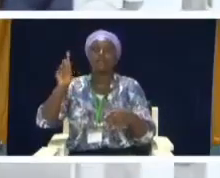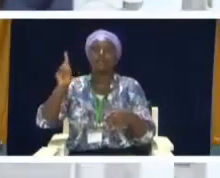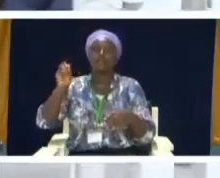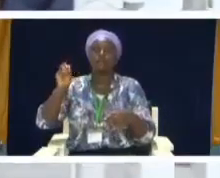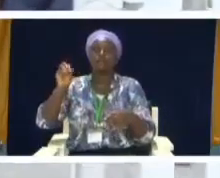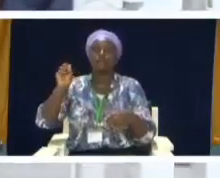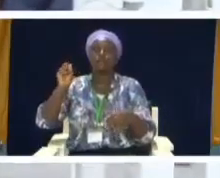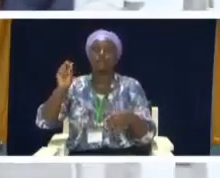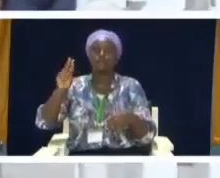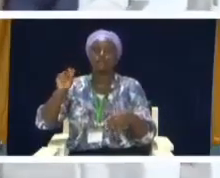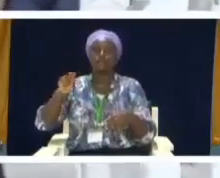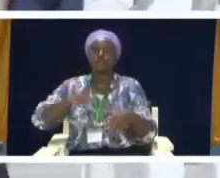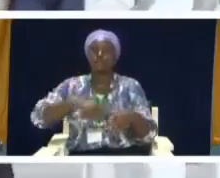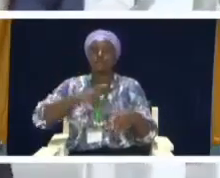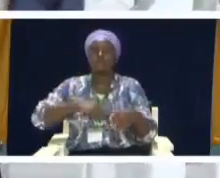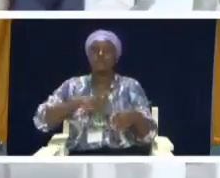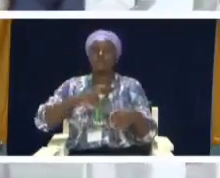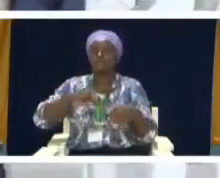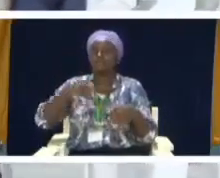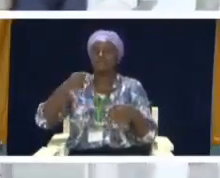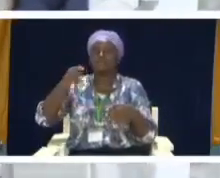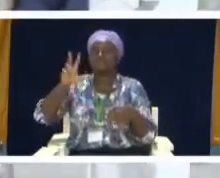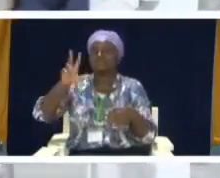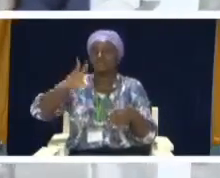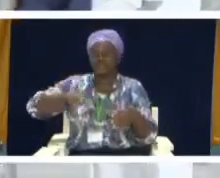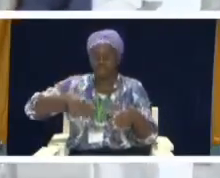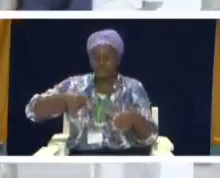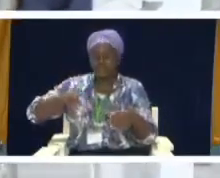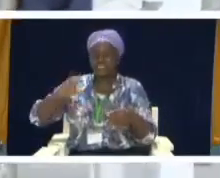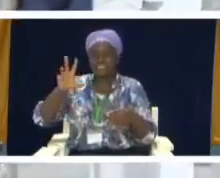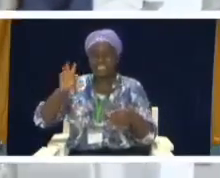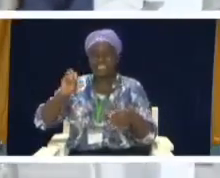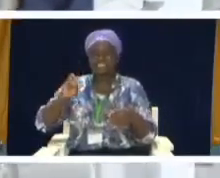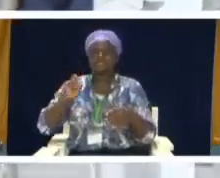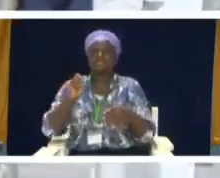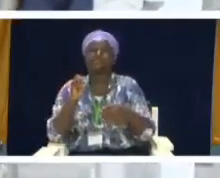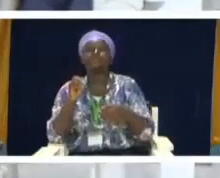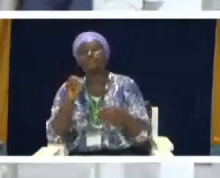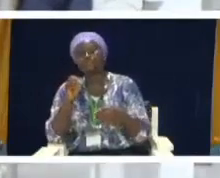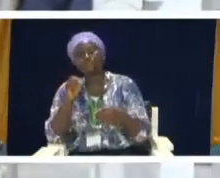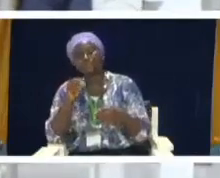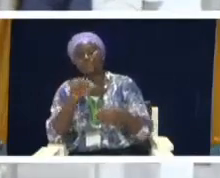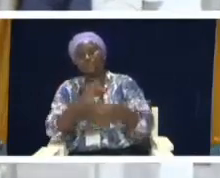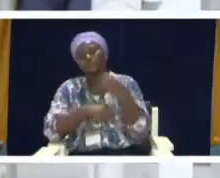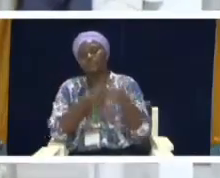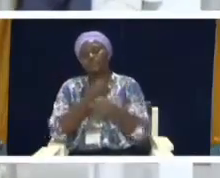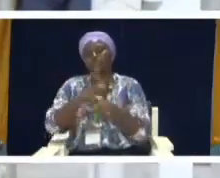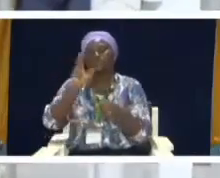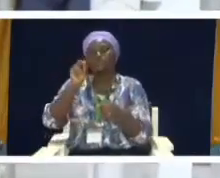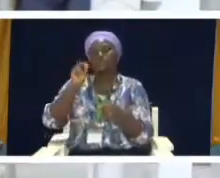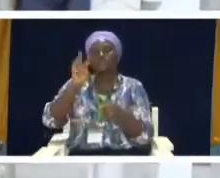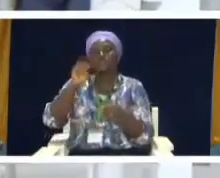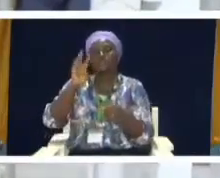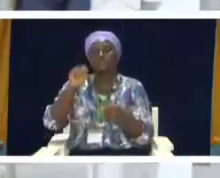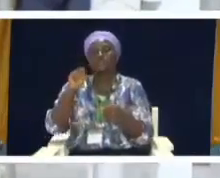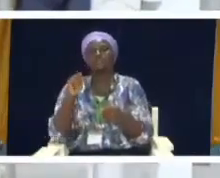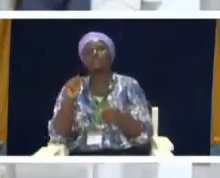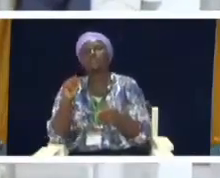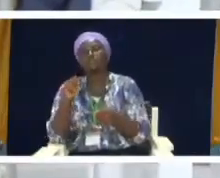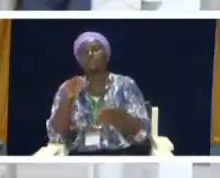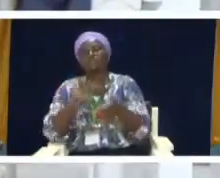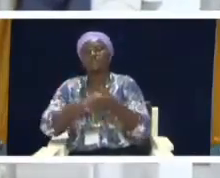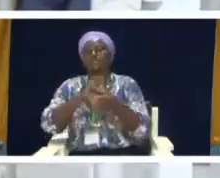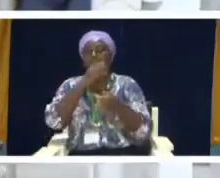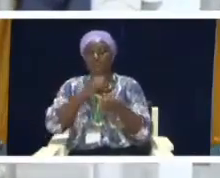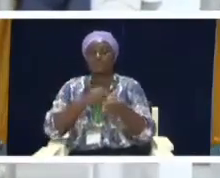Region 31. In the year 2014, that was in Old Auditorium, that the